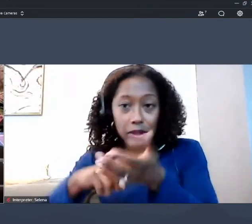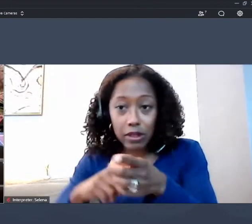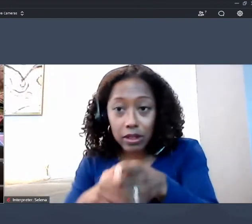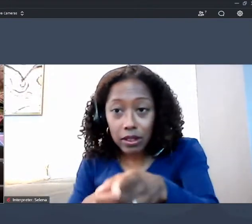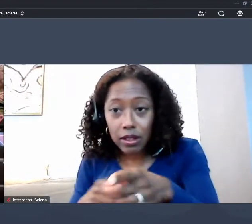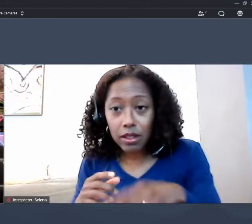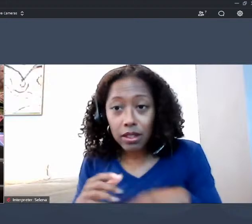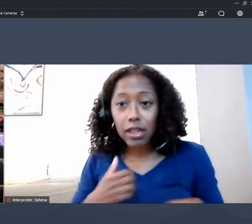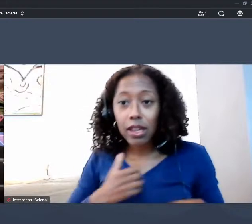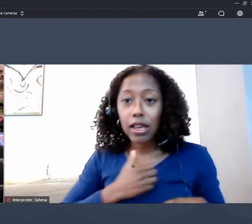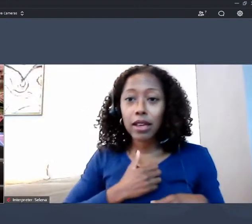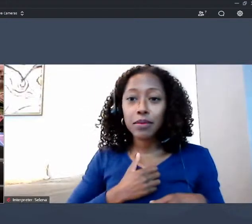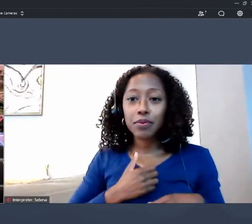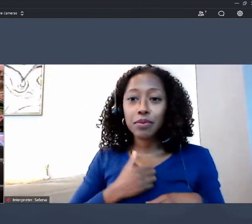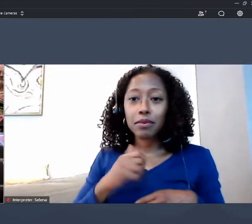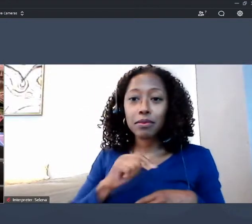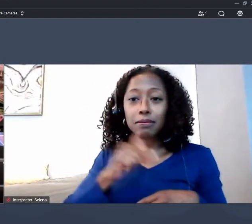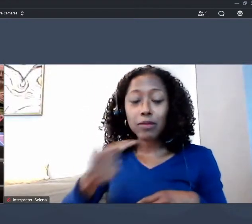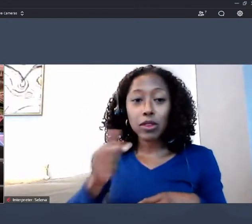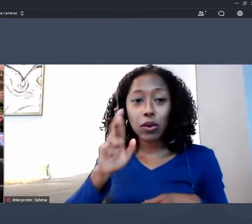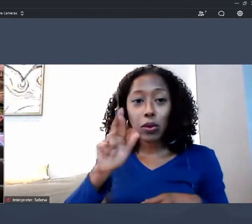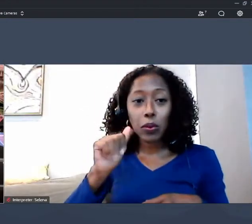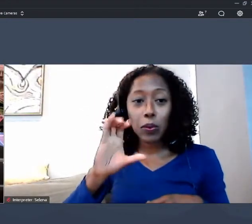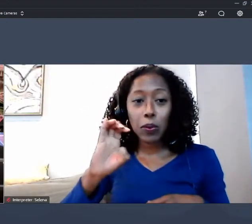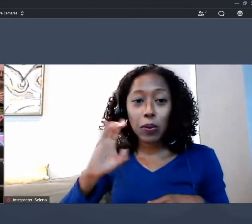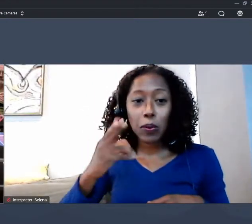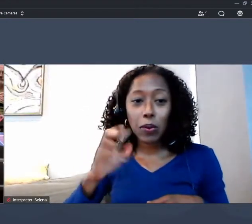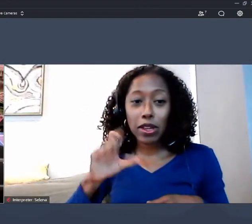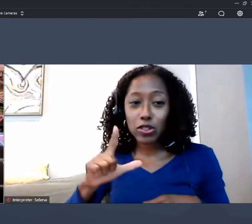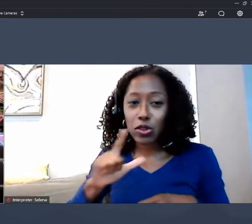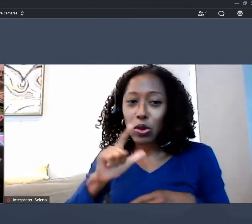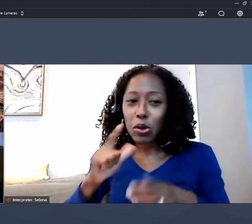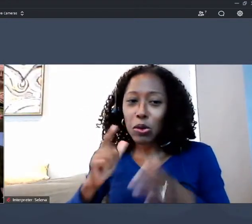follow that. We won't ask you to sing at the end, though.